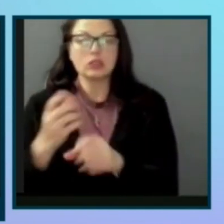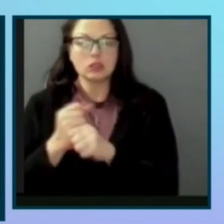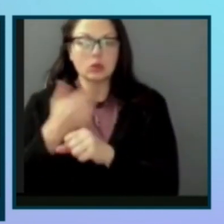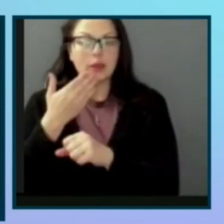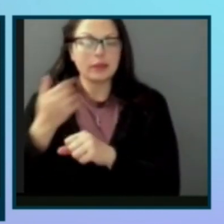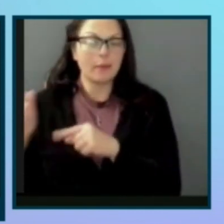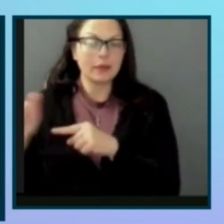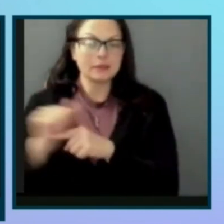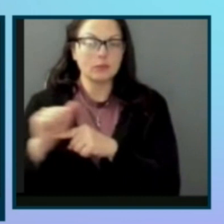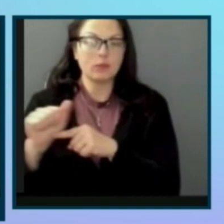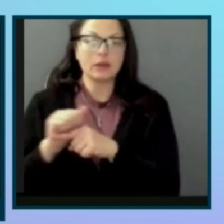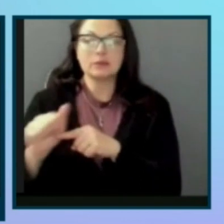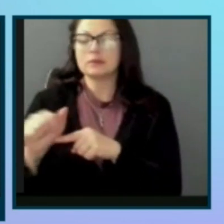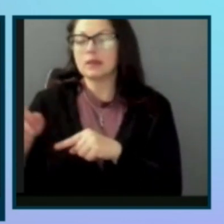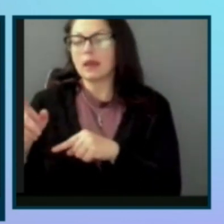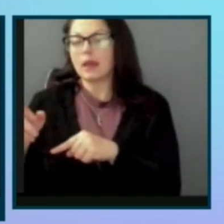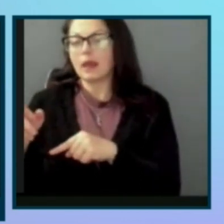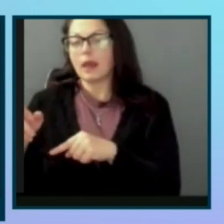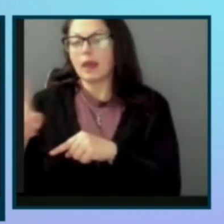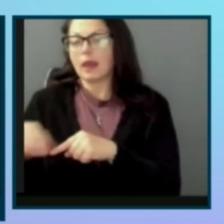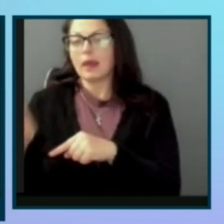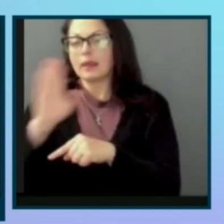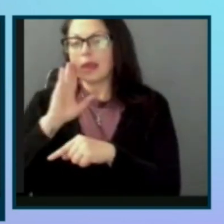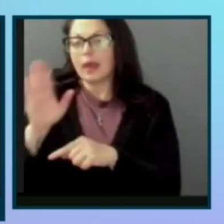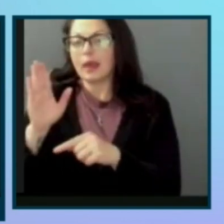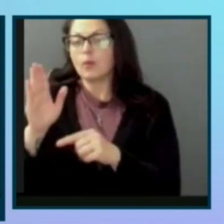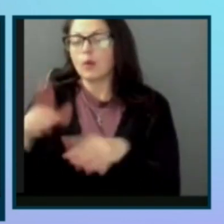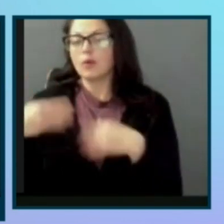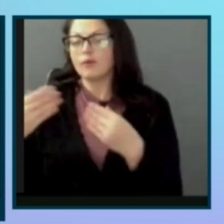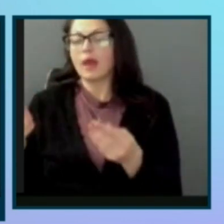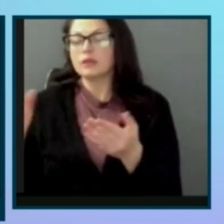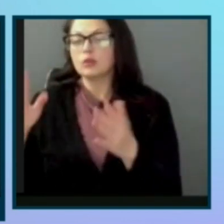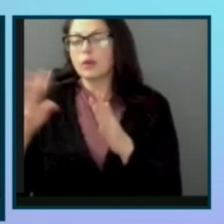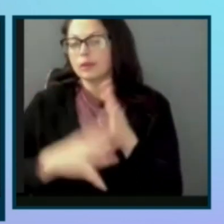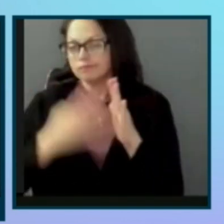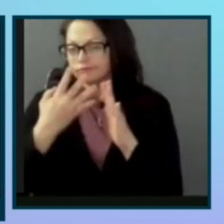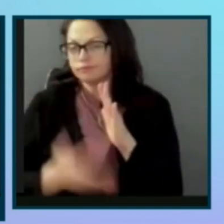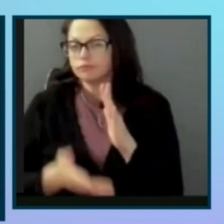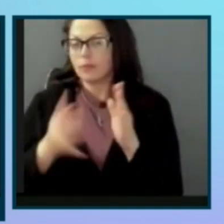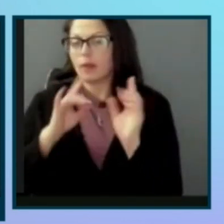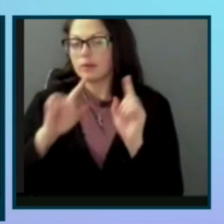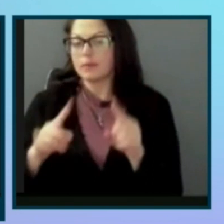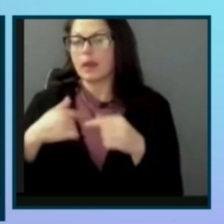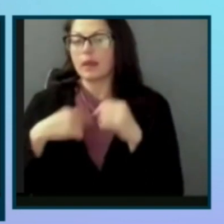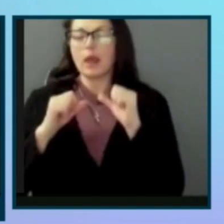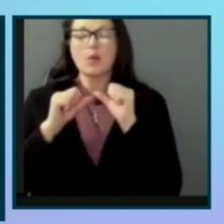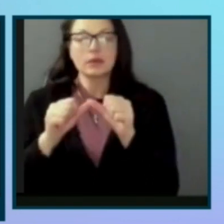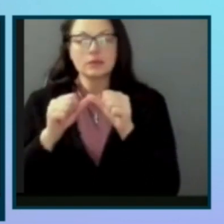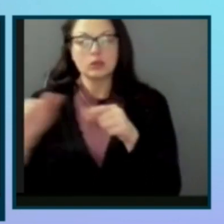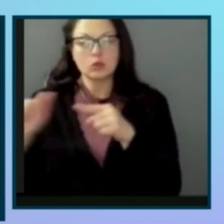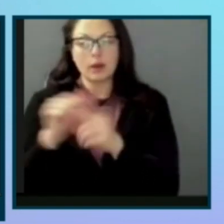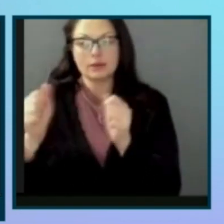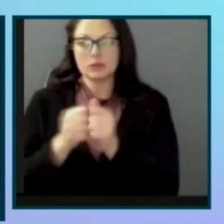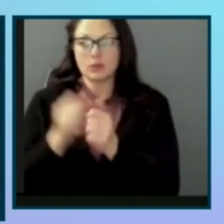practice, and they will give you, those sheets on what the commands are. And I would just continue to practice with those.